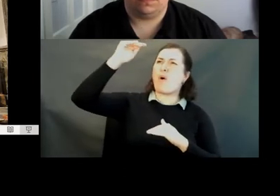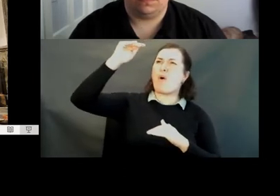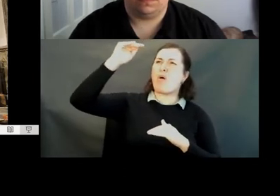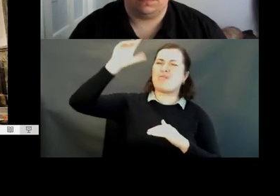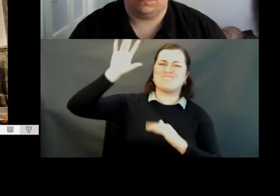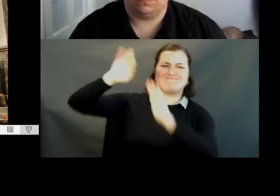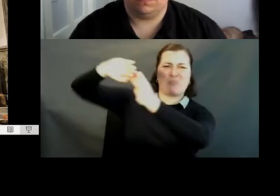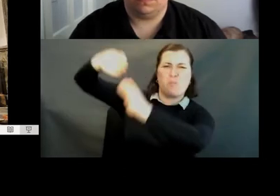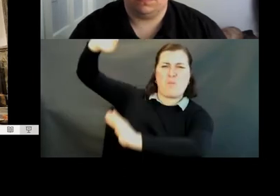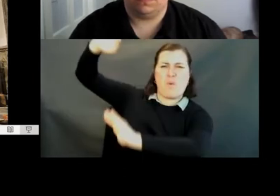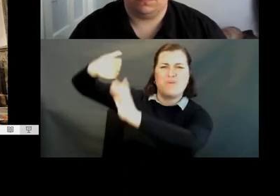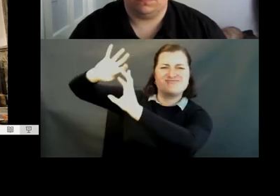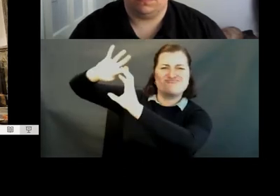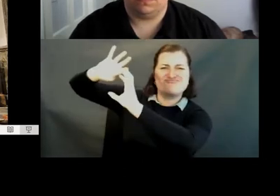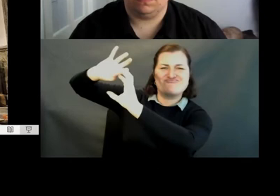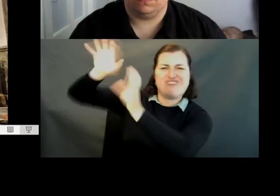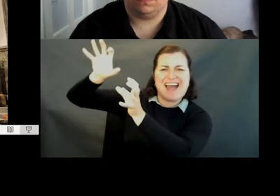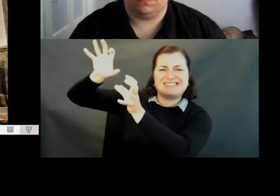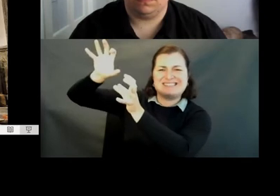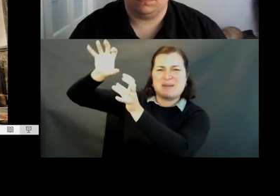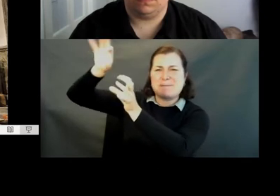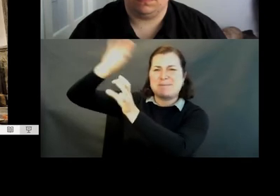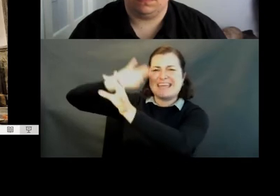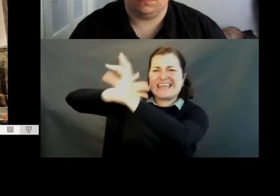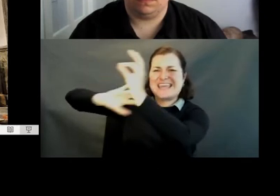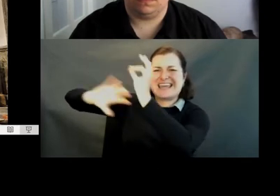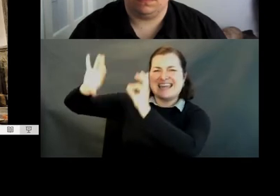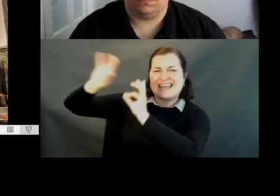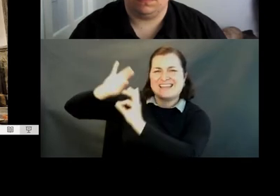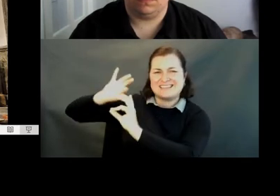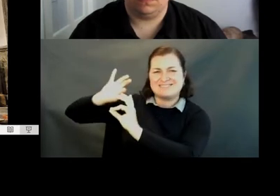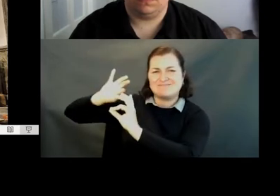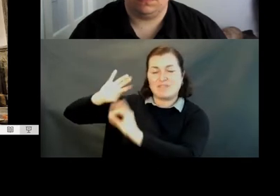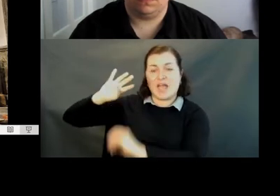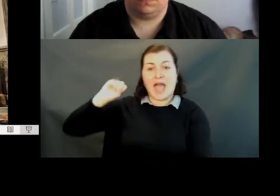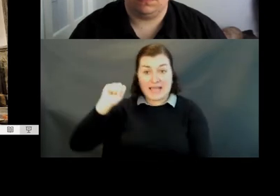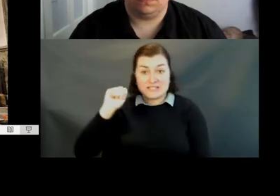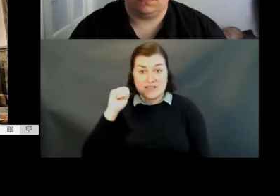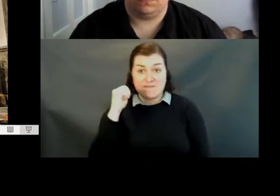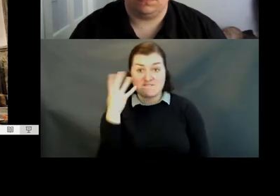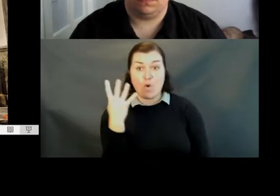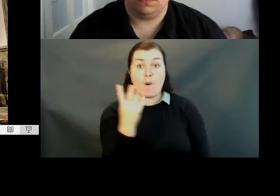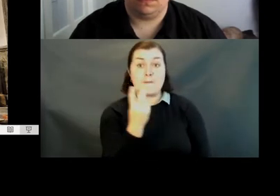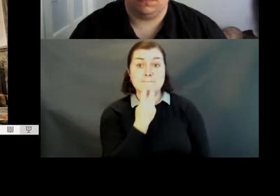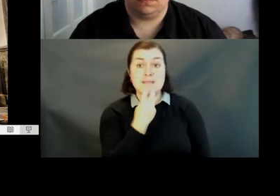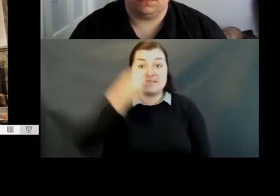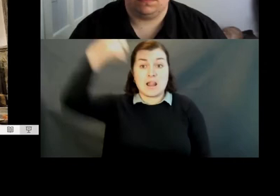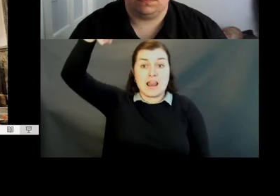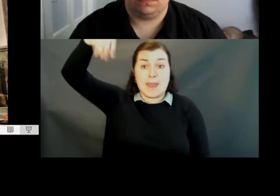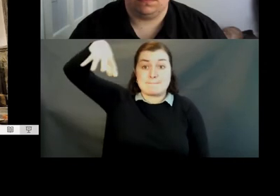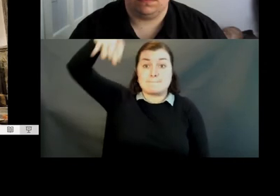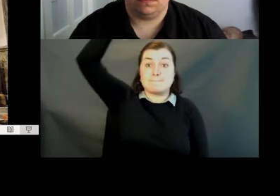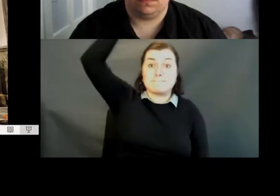it. It has 4 metal lampshades hanging from above, and